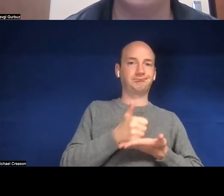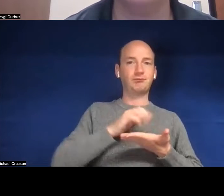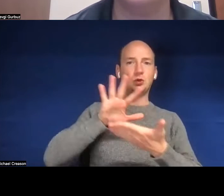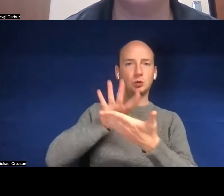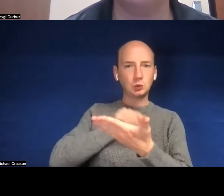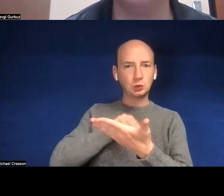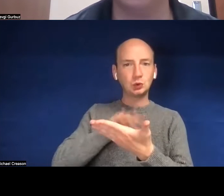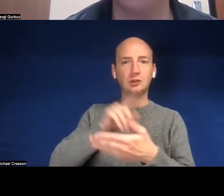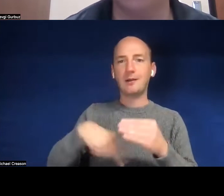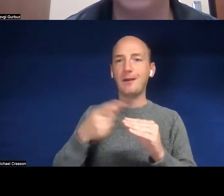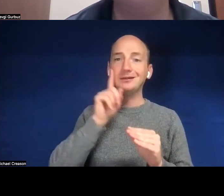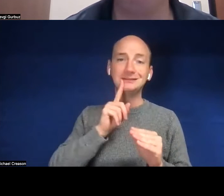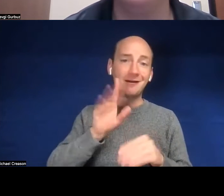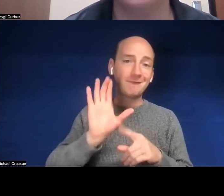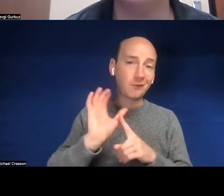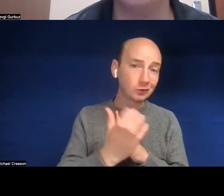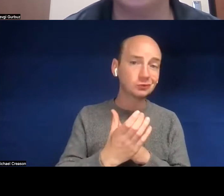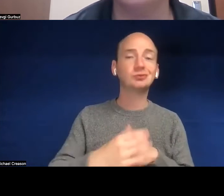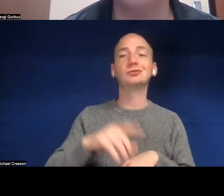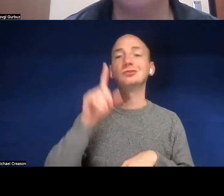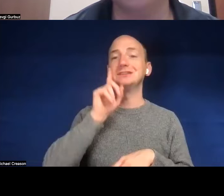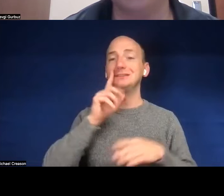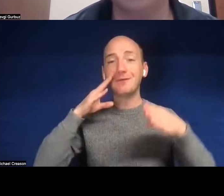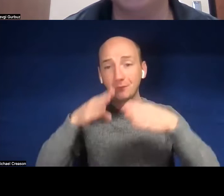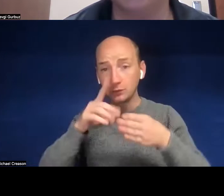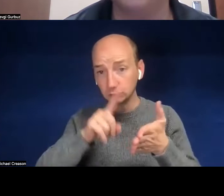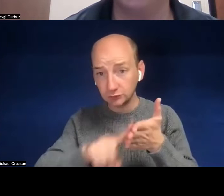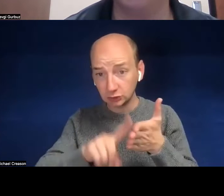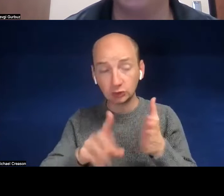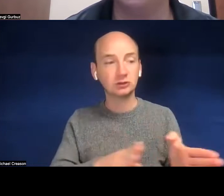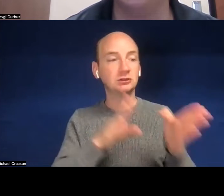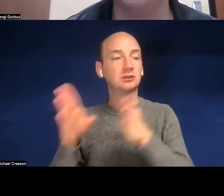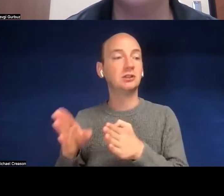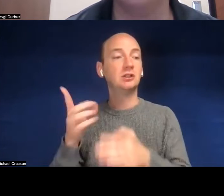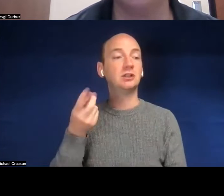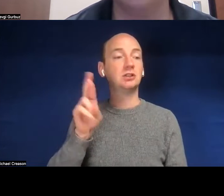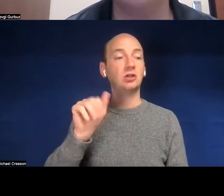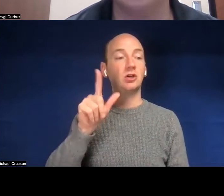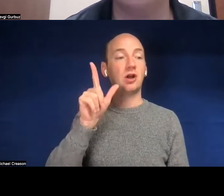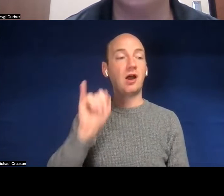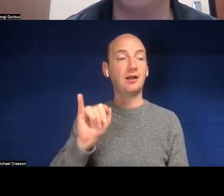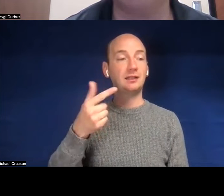culture and deaf-centric research, as well as Dr. Cafter Gurbuz, who is